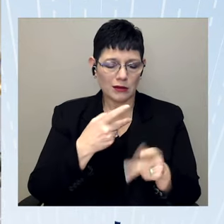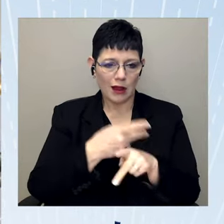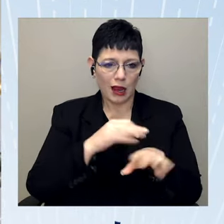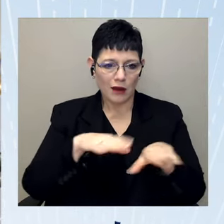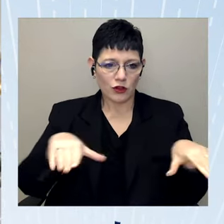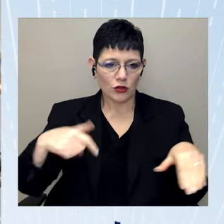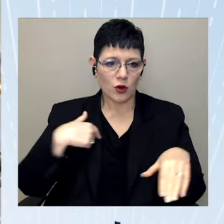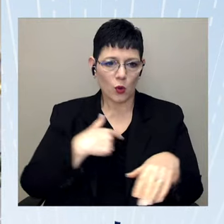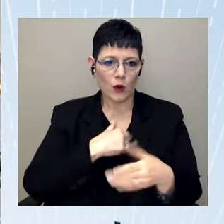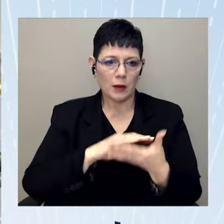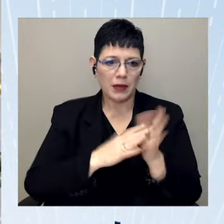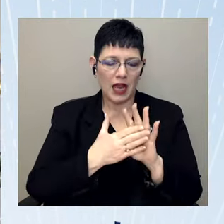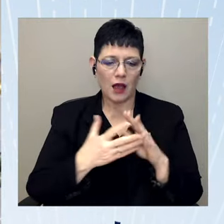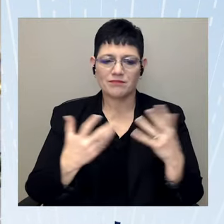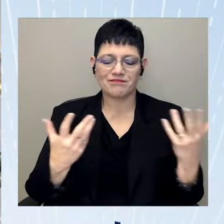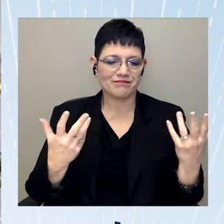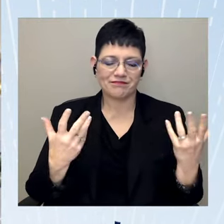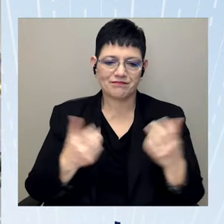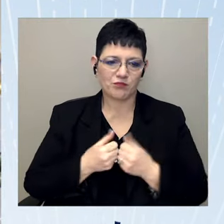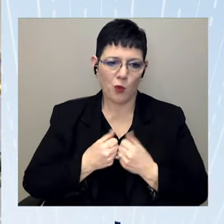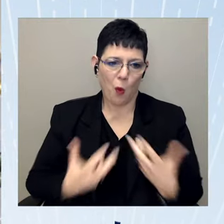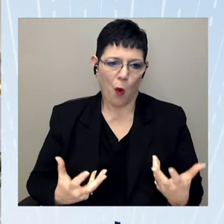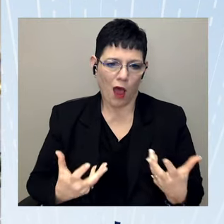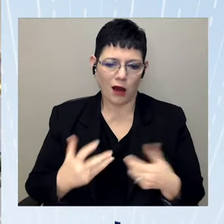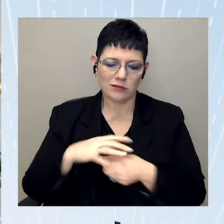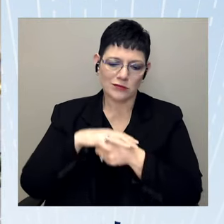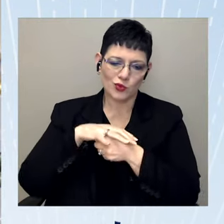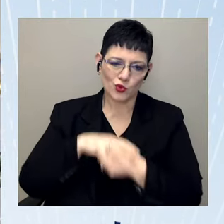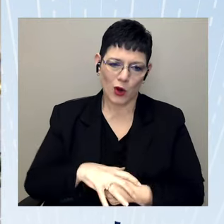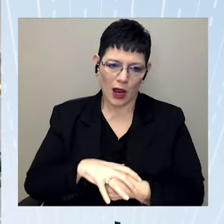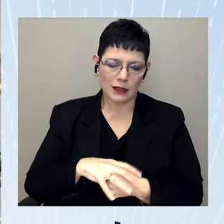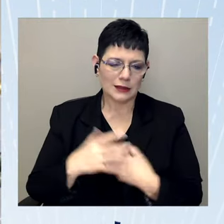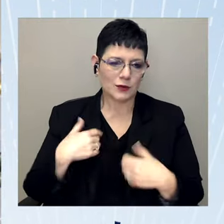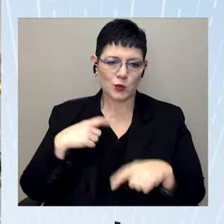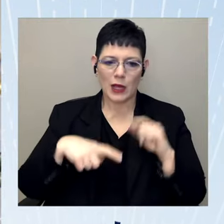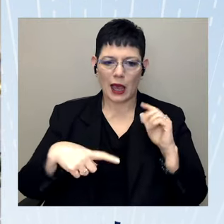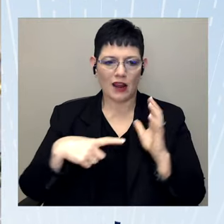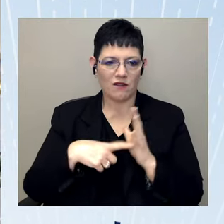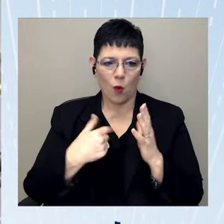to burnout due to the strain of our financial hardships.